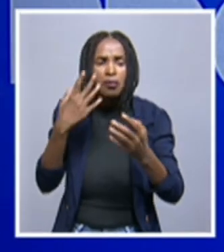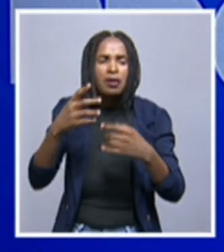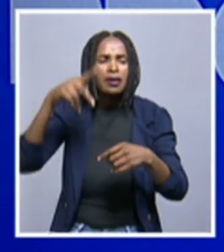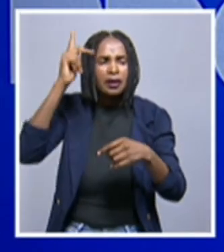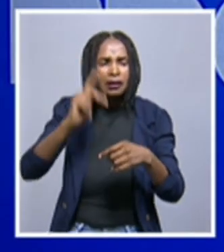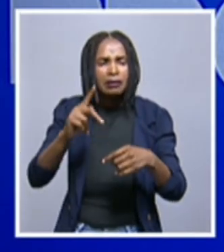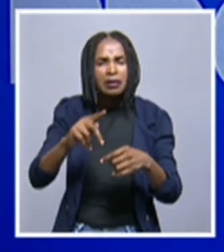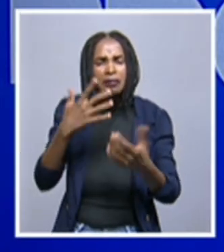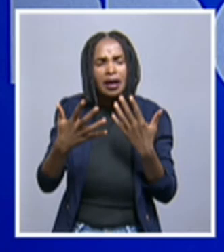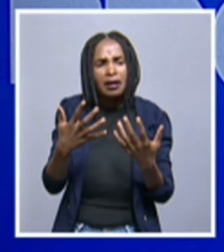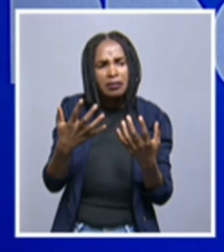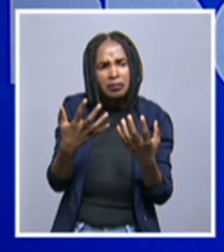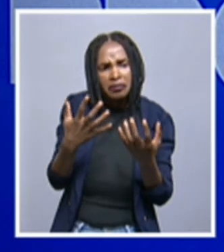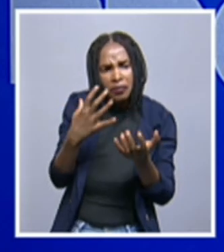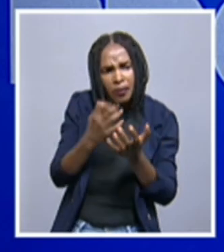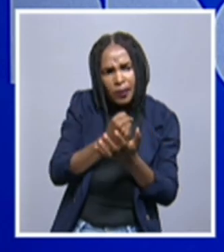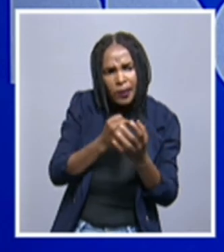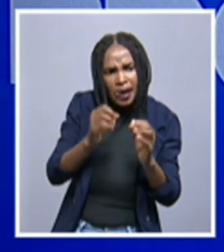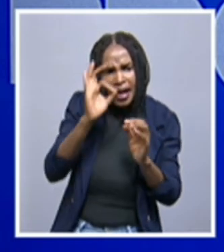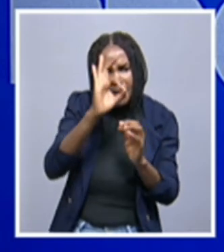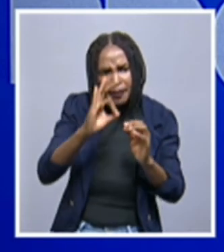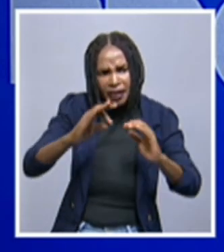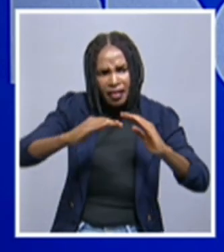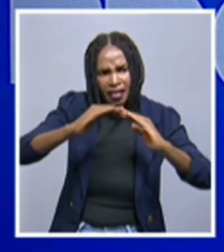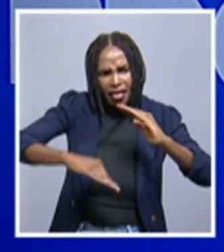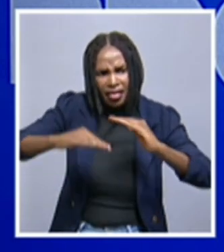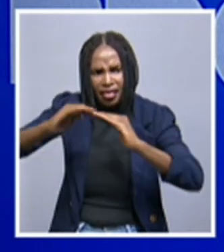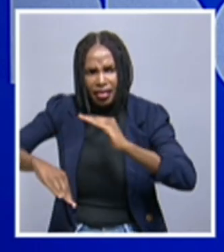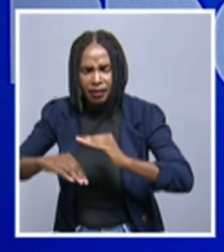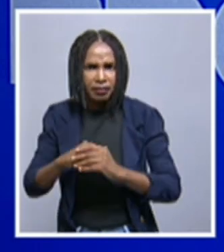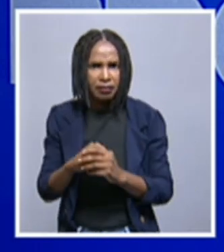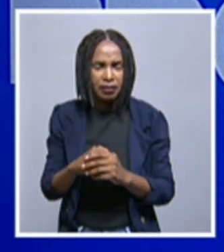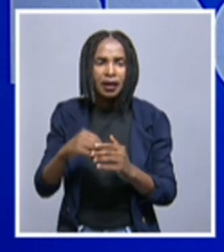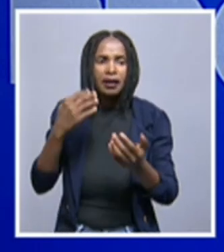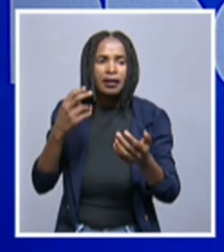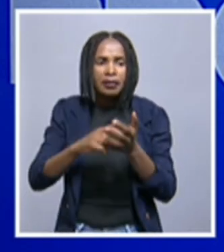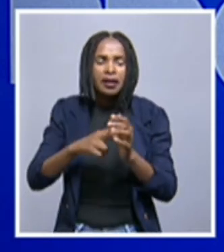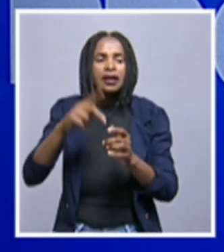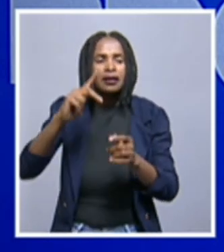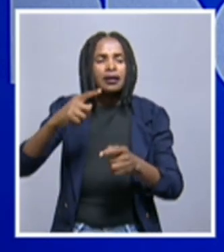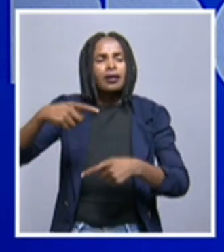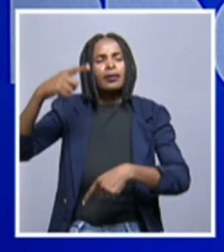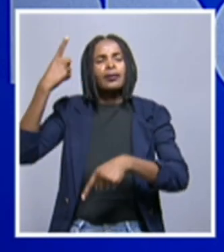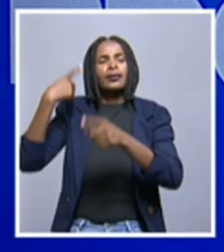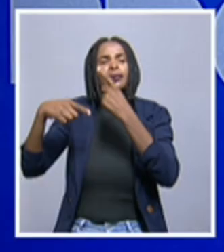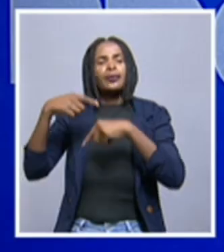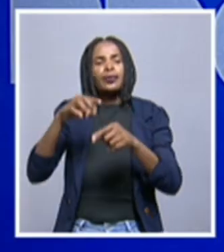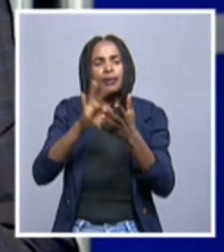democratic Namibia. This also becomes uncertain for investors, right? If a rerun is to